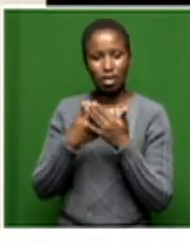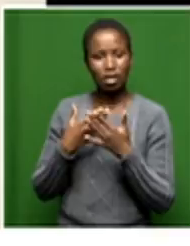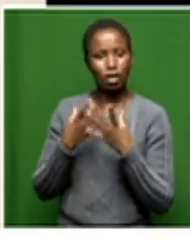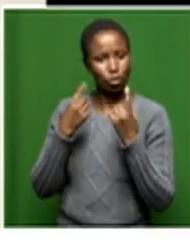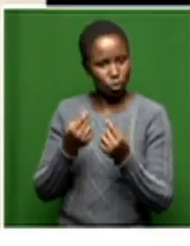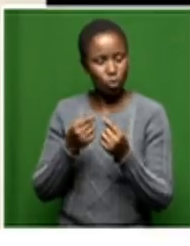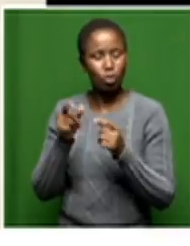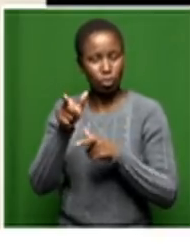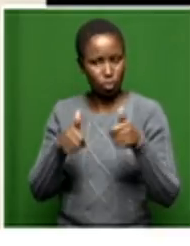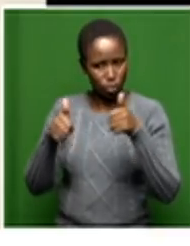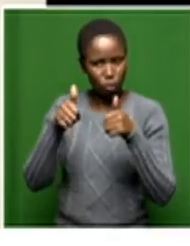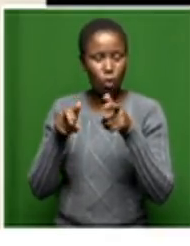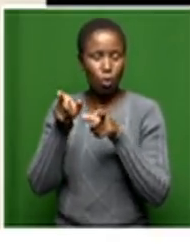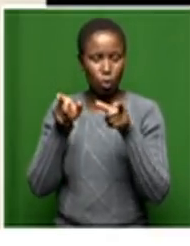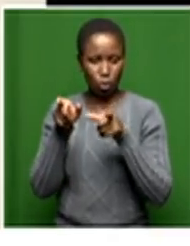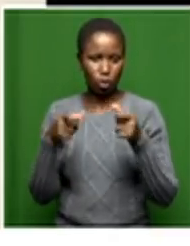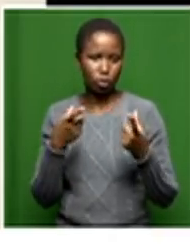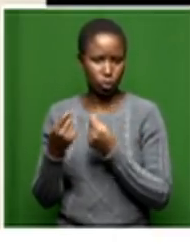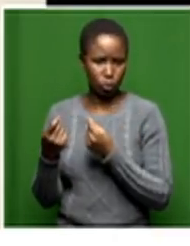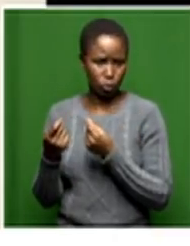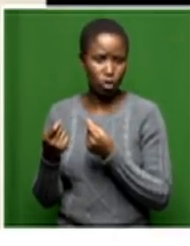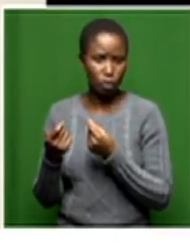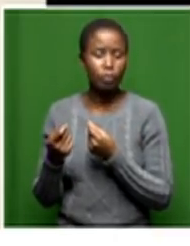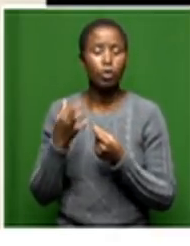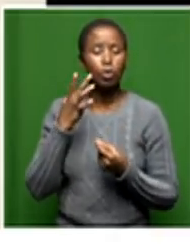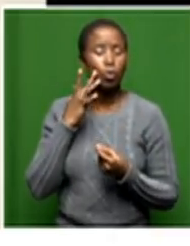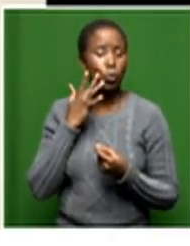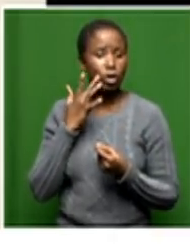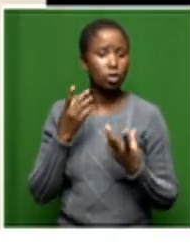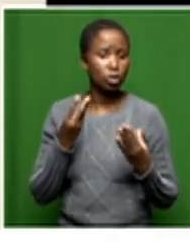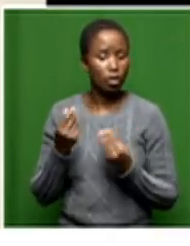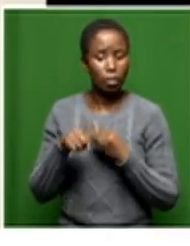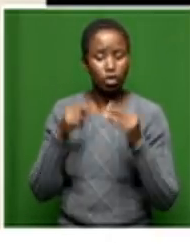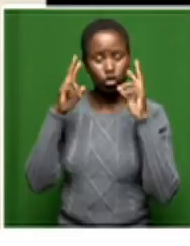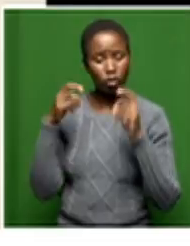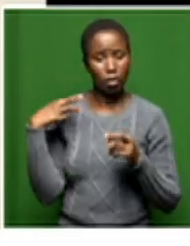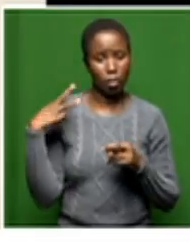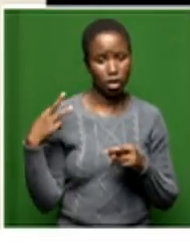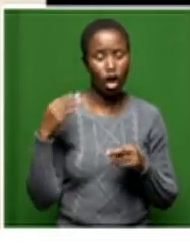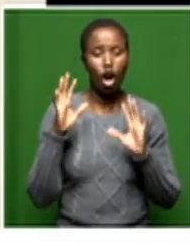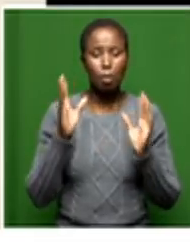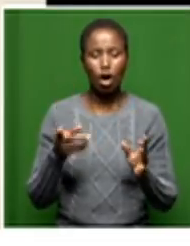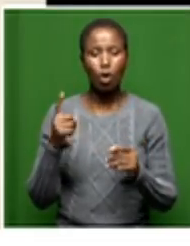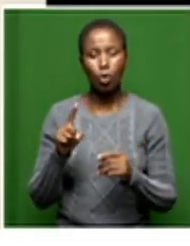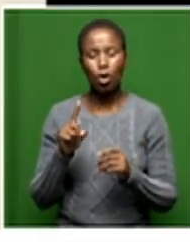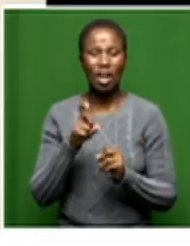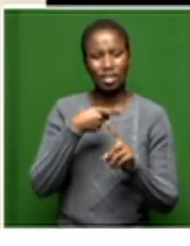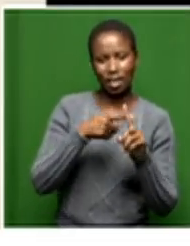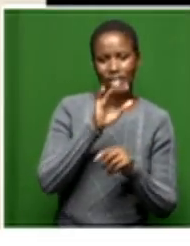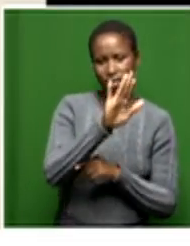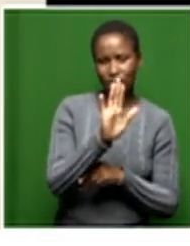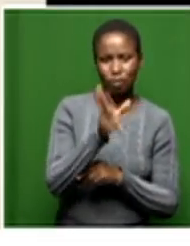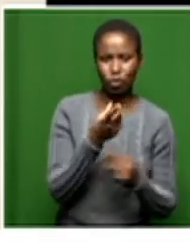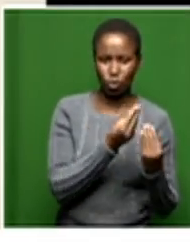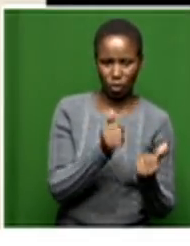on behalf of the institution. When you're dealing with truant ministers, it's only the executive authority that can deal with them. When